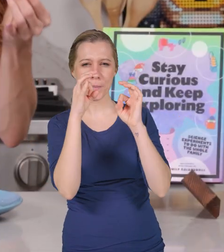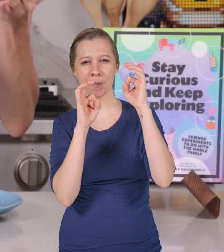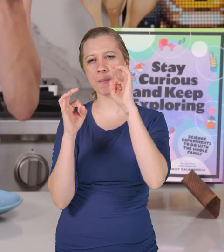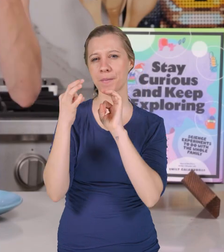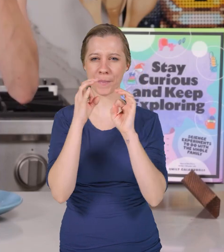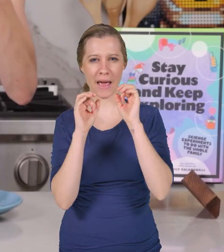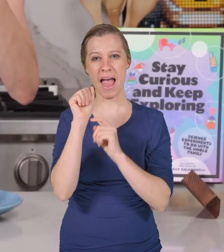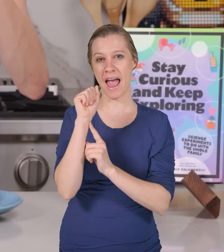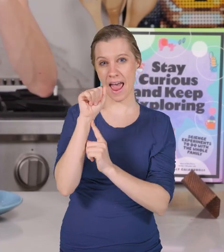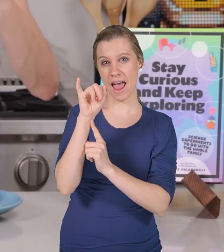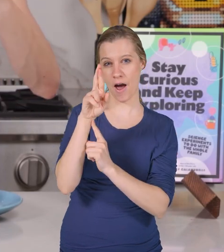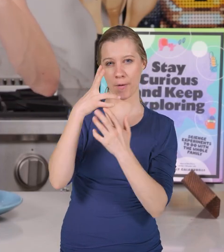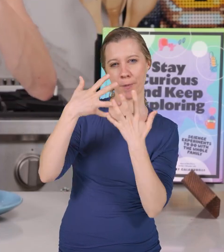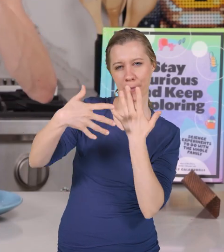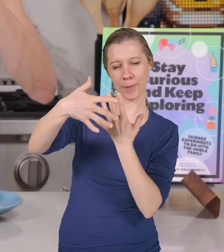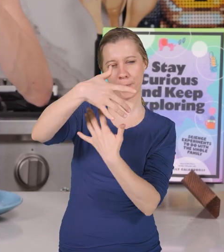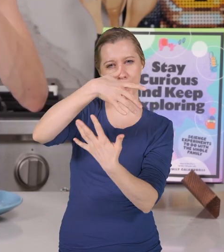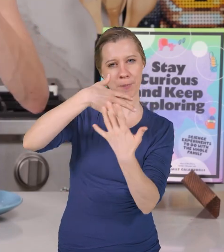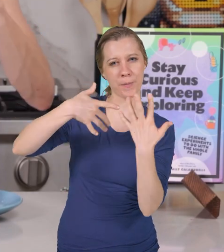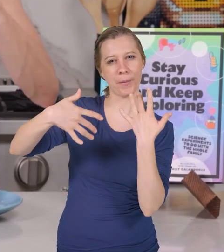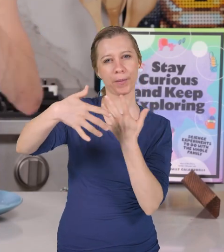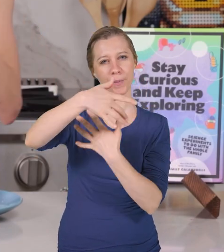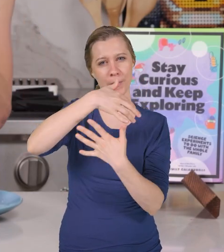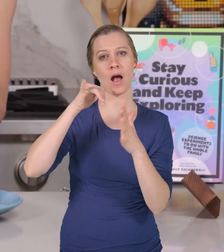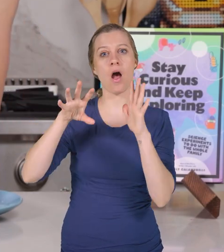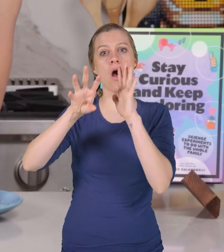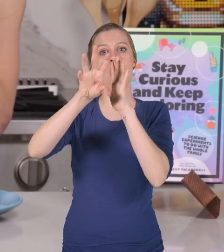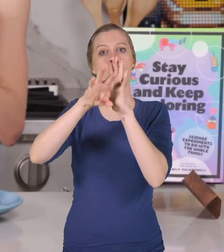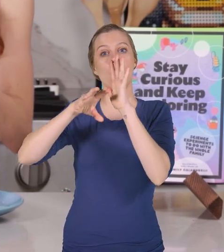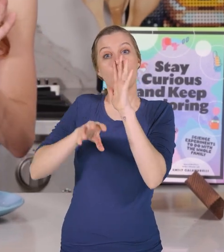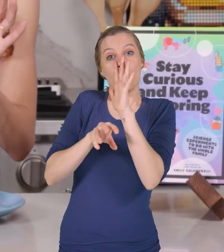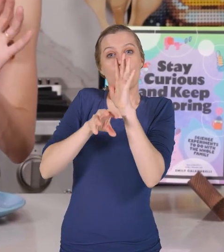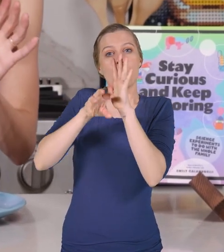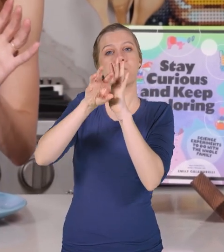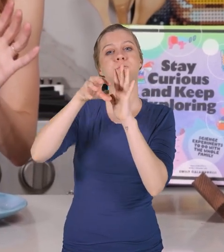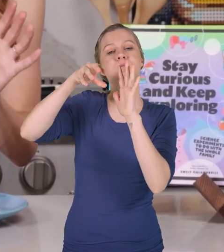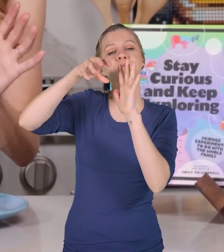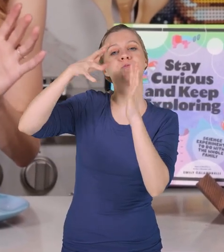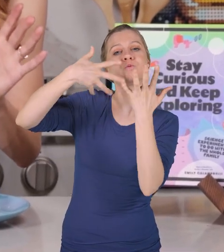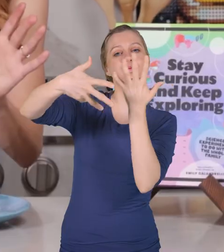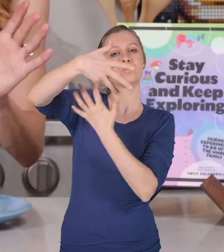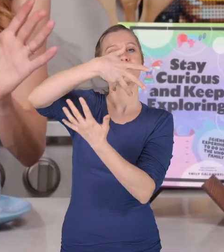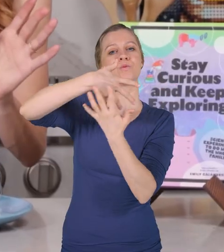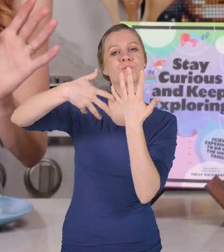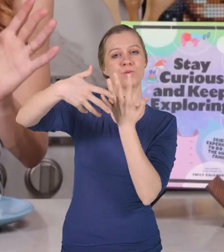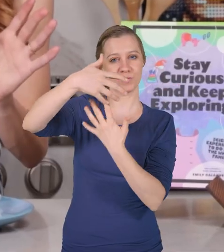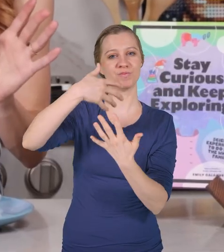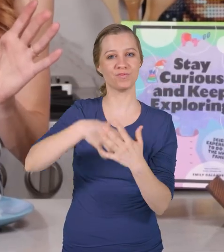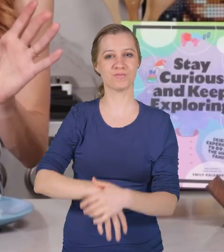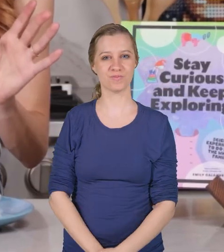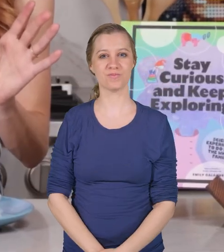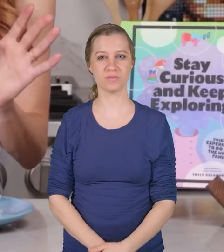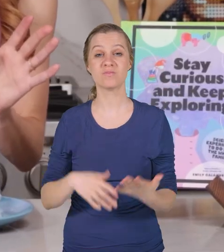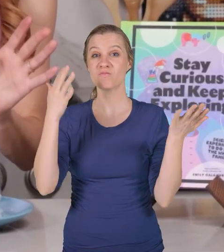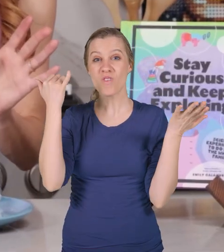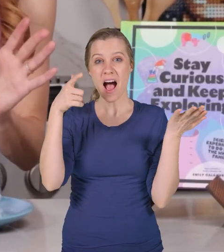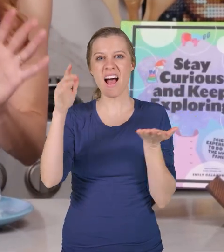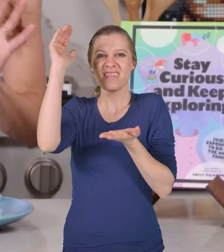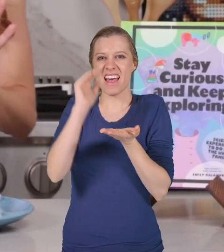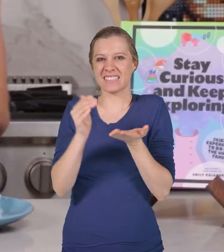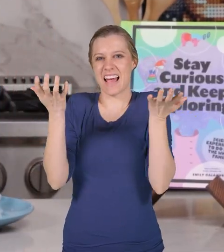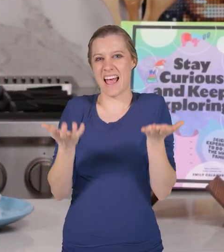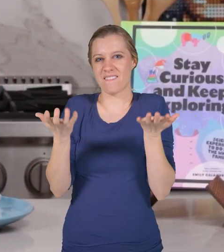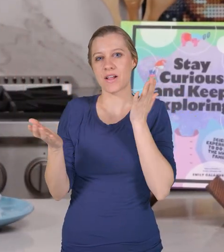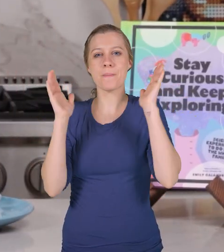has a lot of tiny little pockets of air throughout, and that allows it to float on